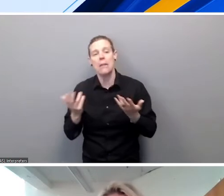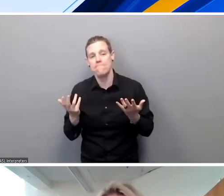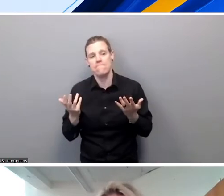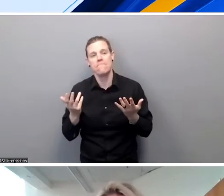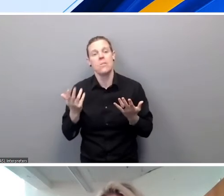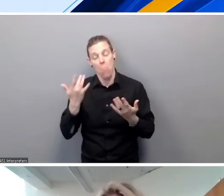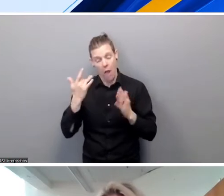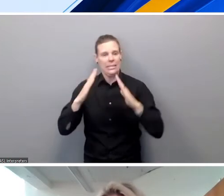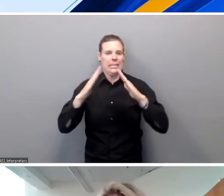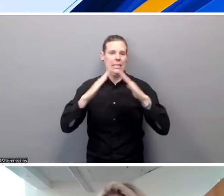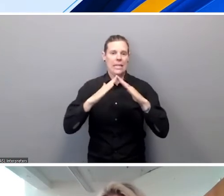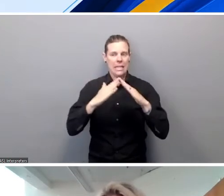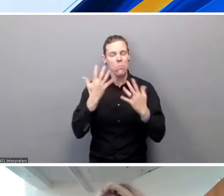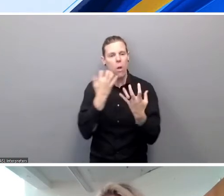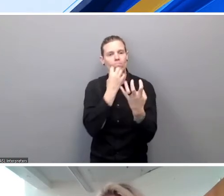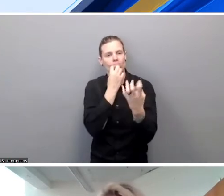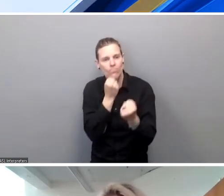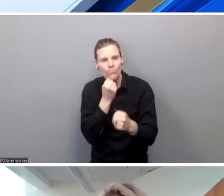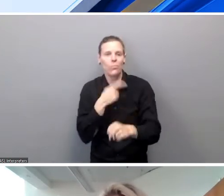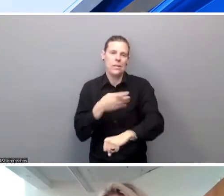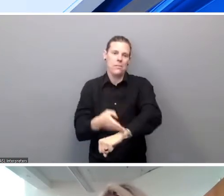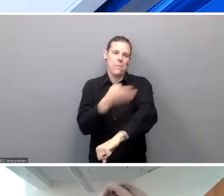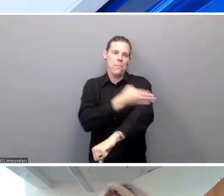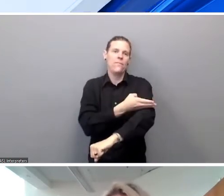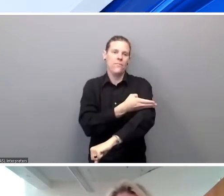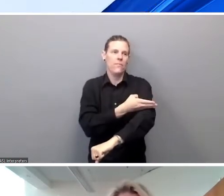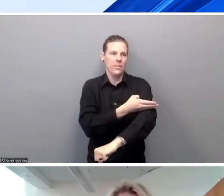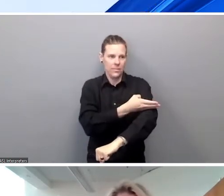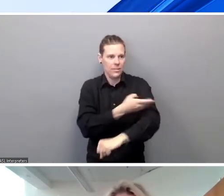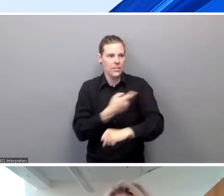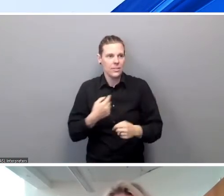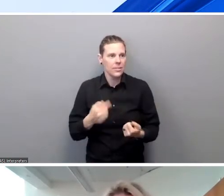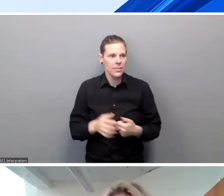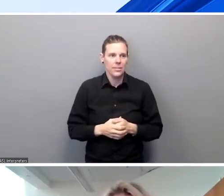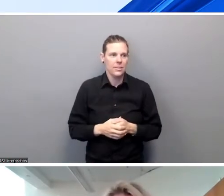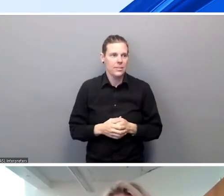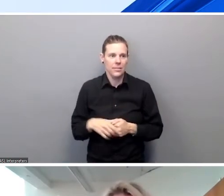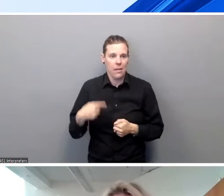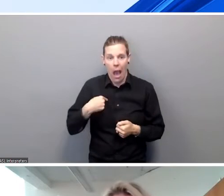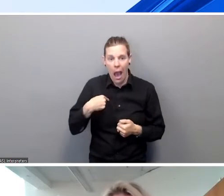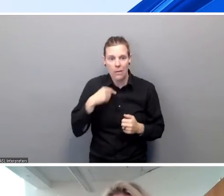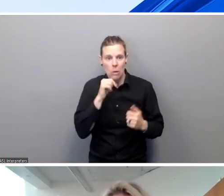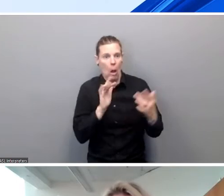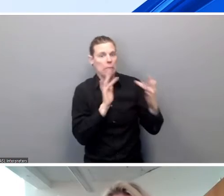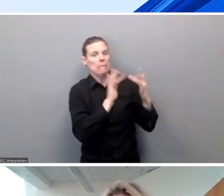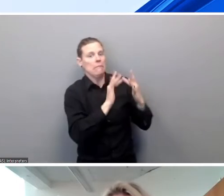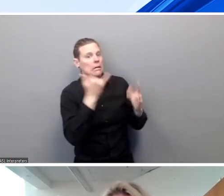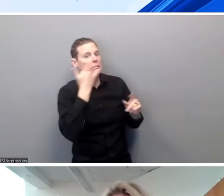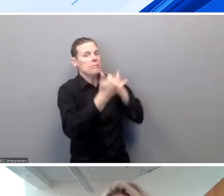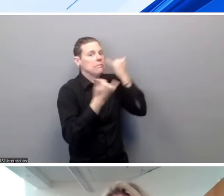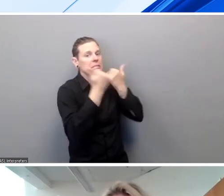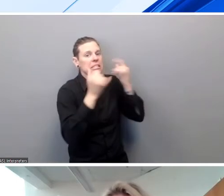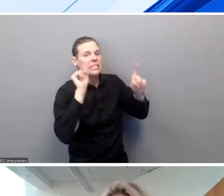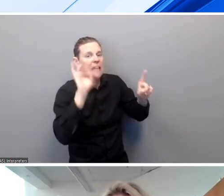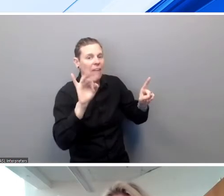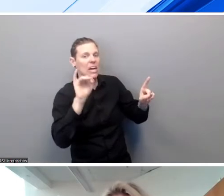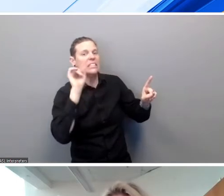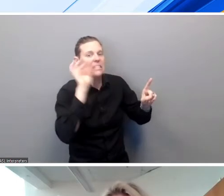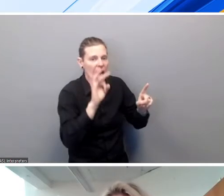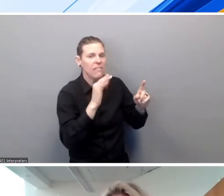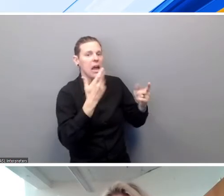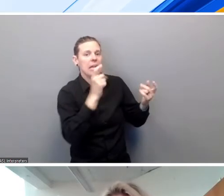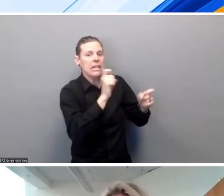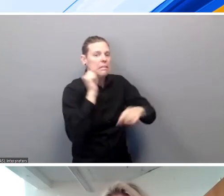because we're not getting lots of calls in Santa Fe here begging us to tell more people what they can and cannot